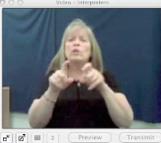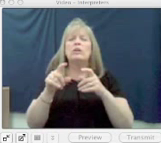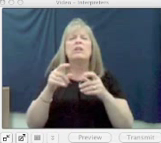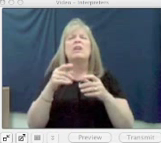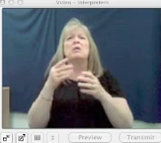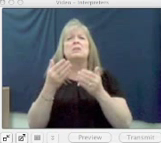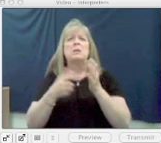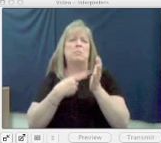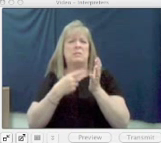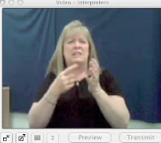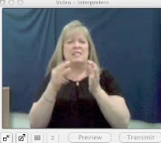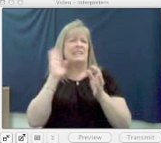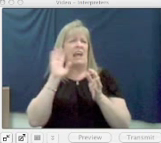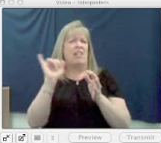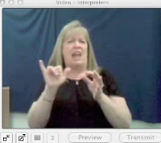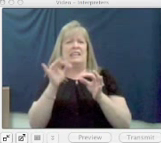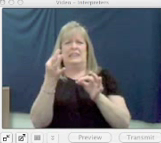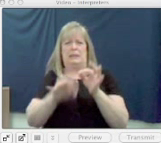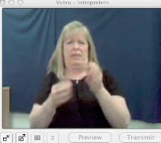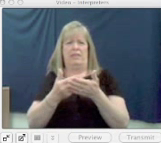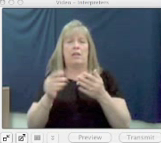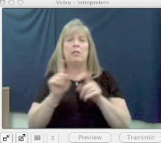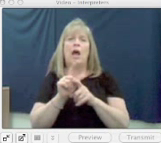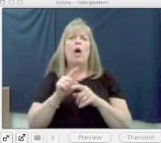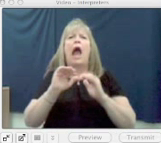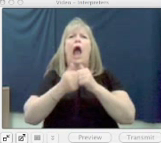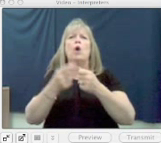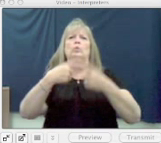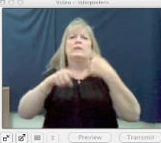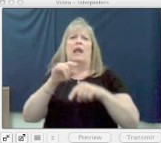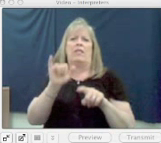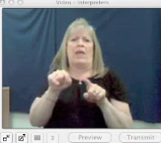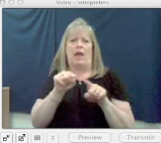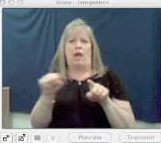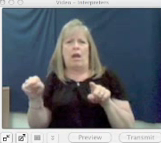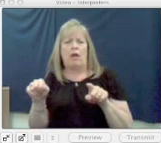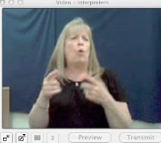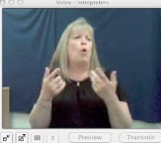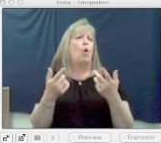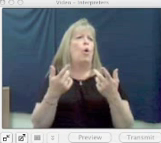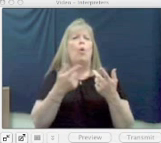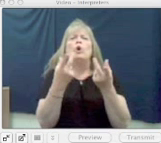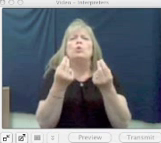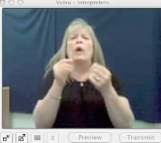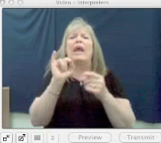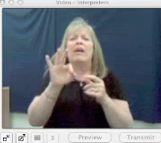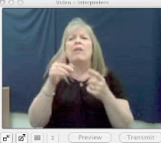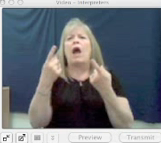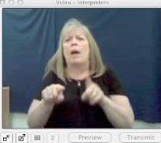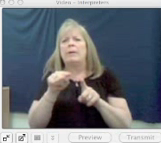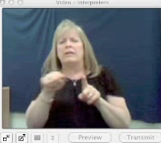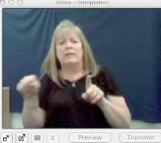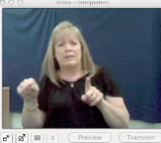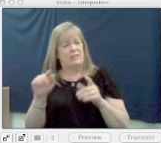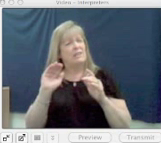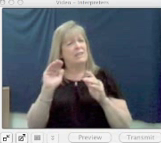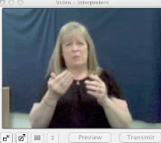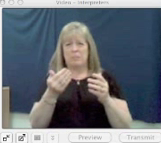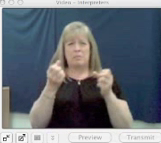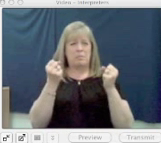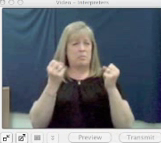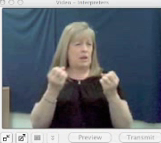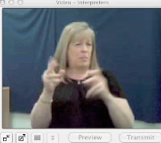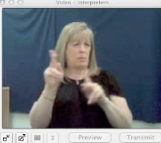sign, and what would you do if, seems to suggest that most people don't understand what we do. At least they don't understand